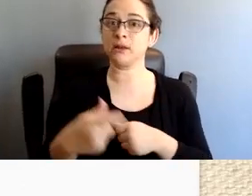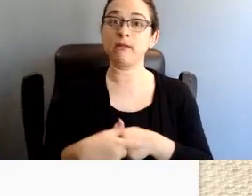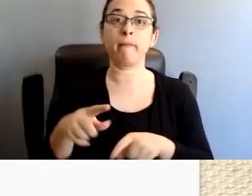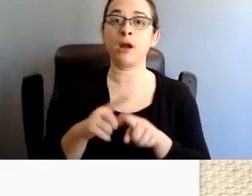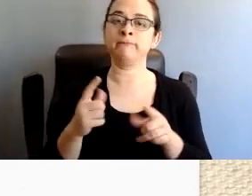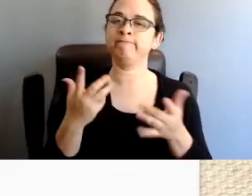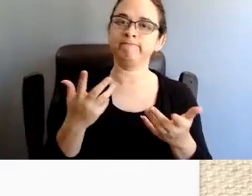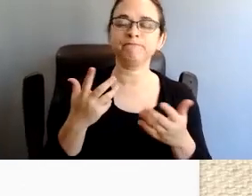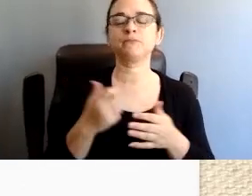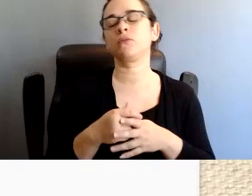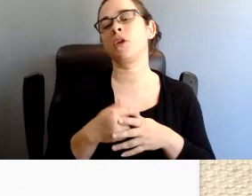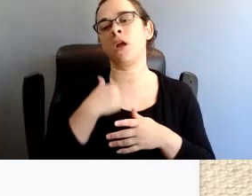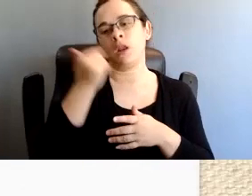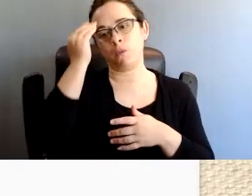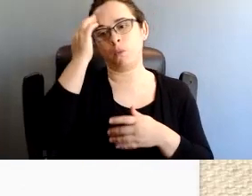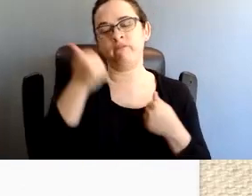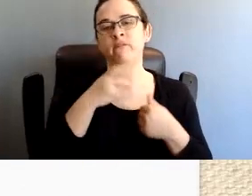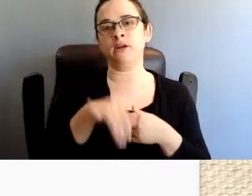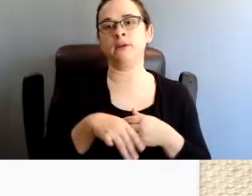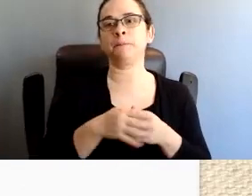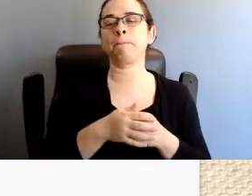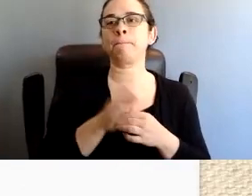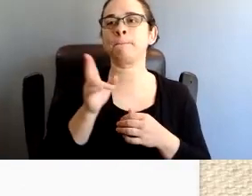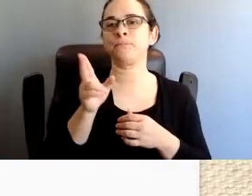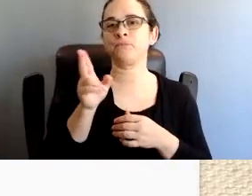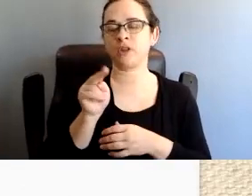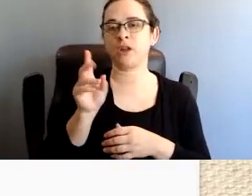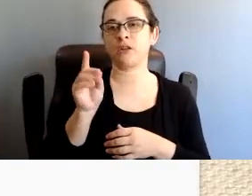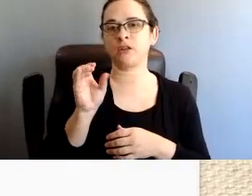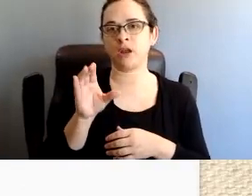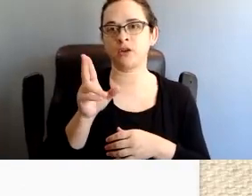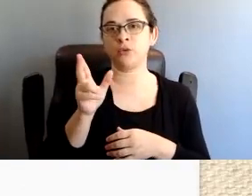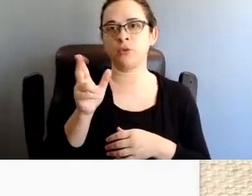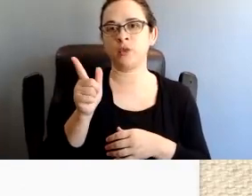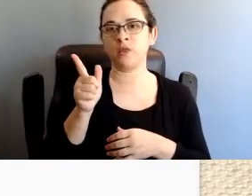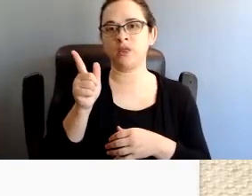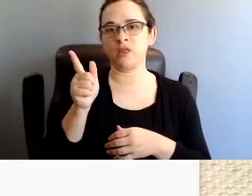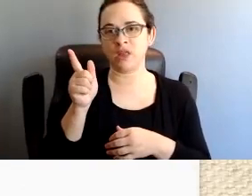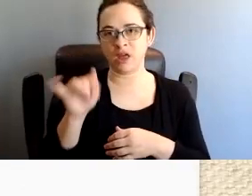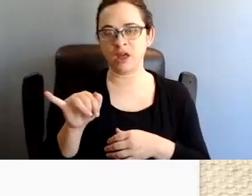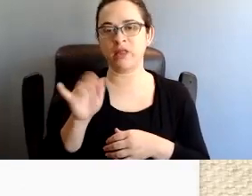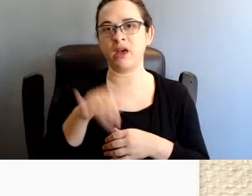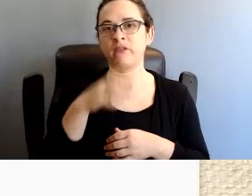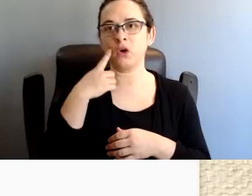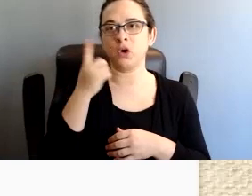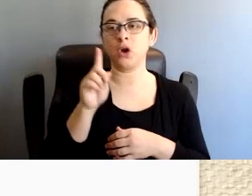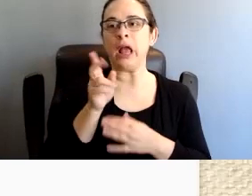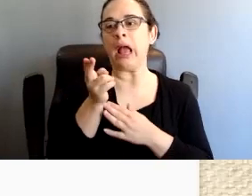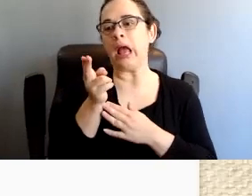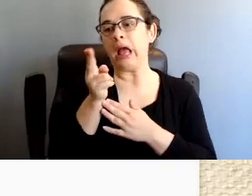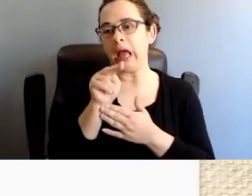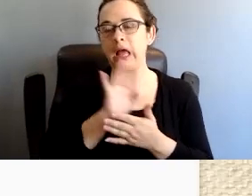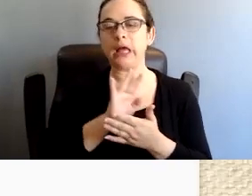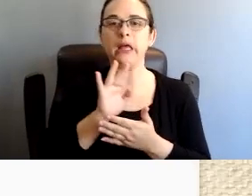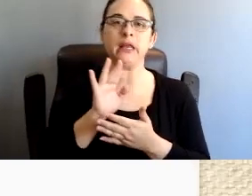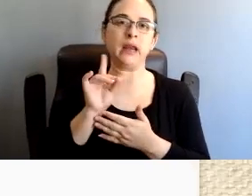know we got it because Undocumented is well, for the Undocumented Student Action Week, which is on October 3rd.